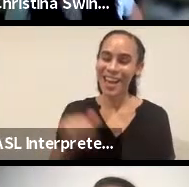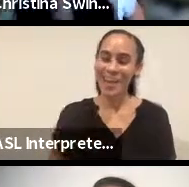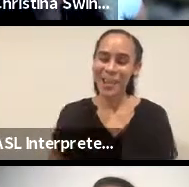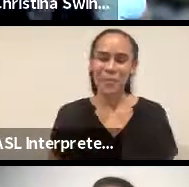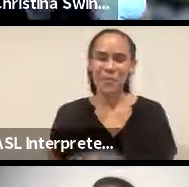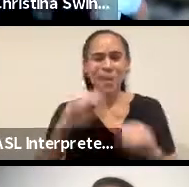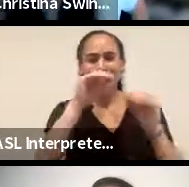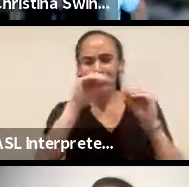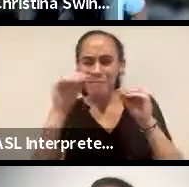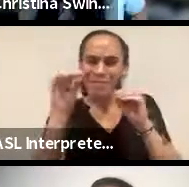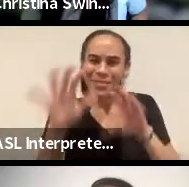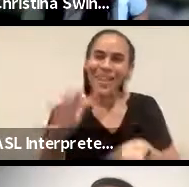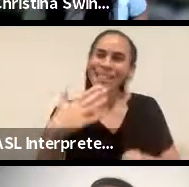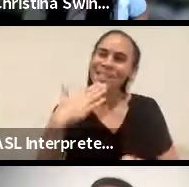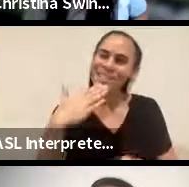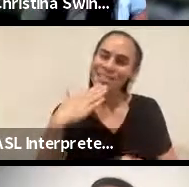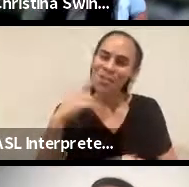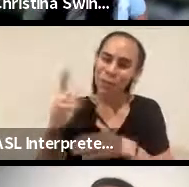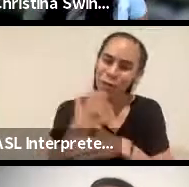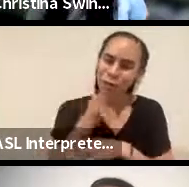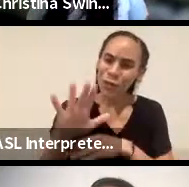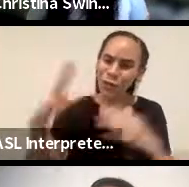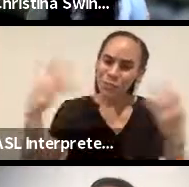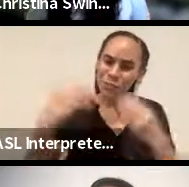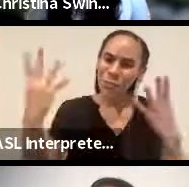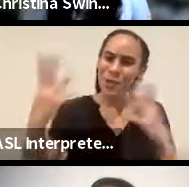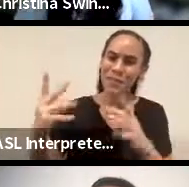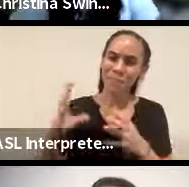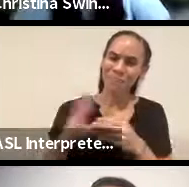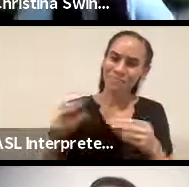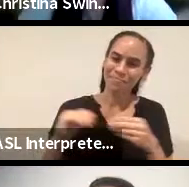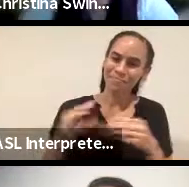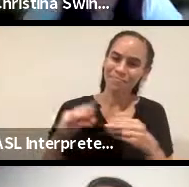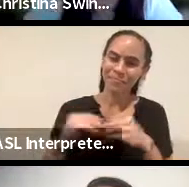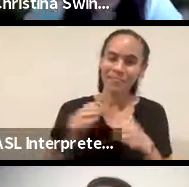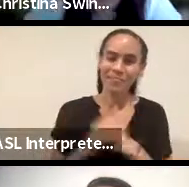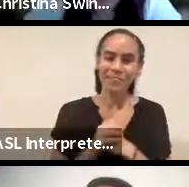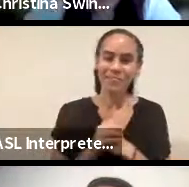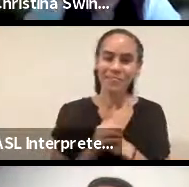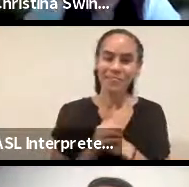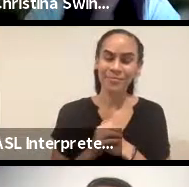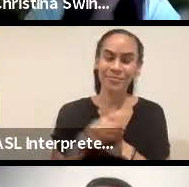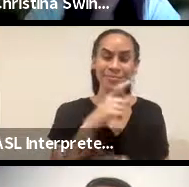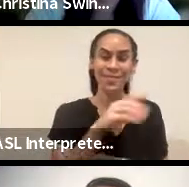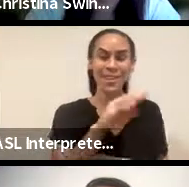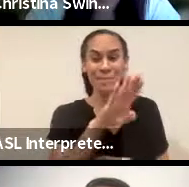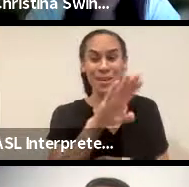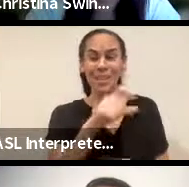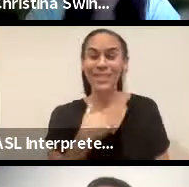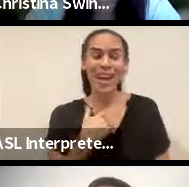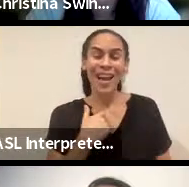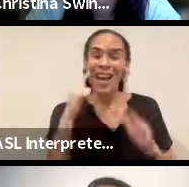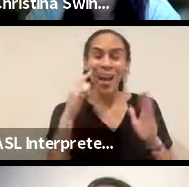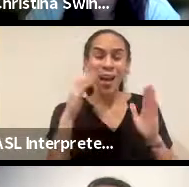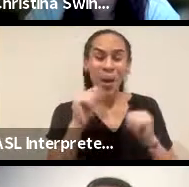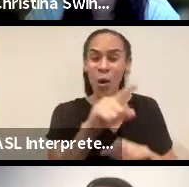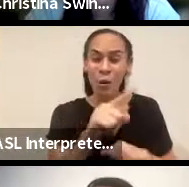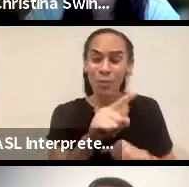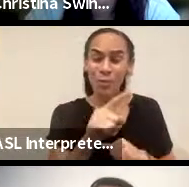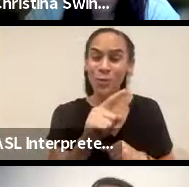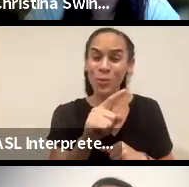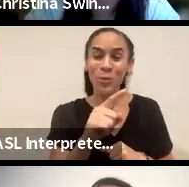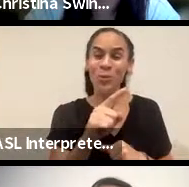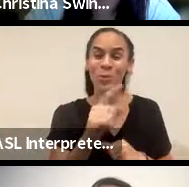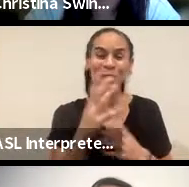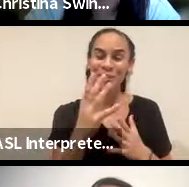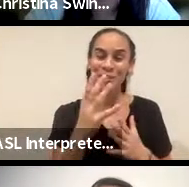sharing such beautiful words. I hope you're taking this in, Melinda. So much love for you on the board as well.